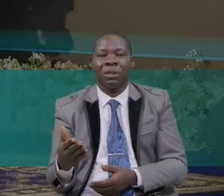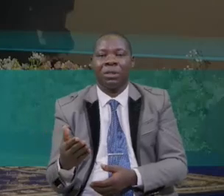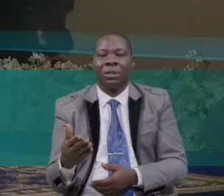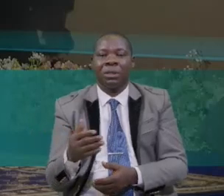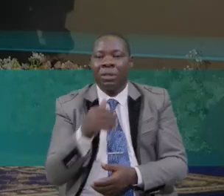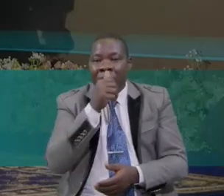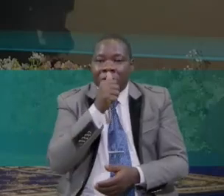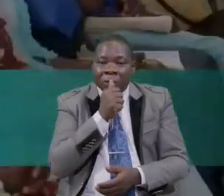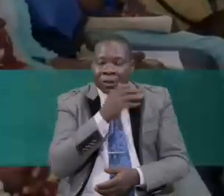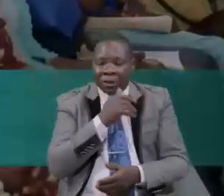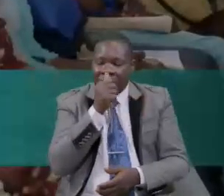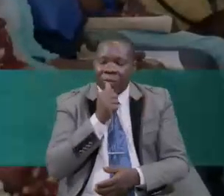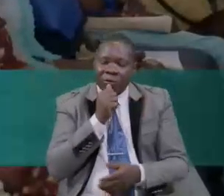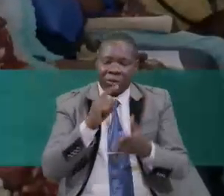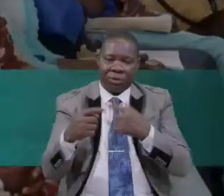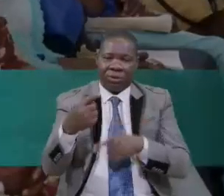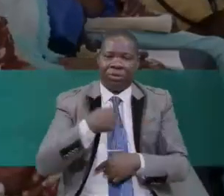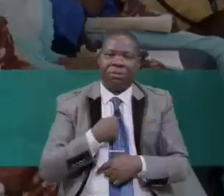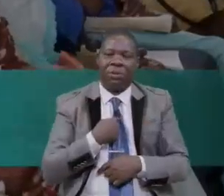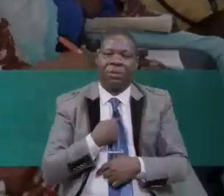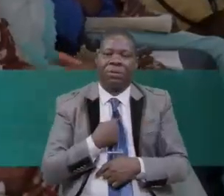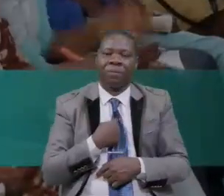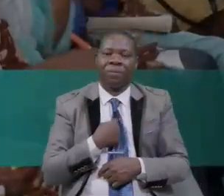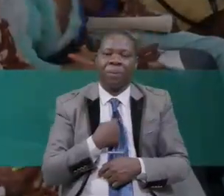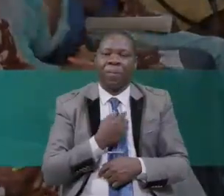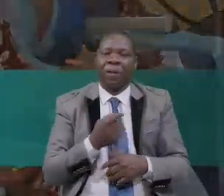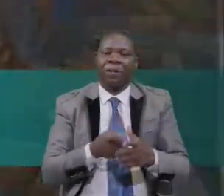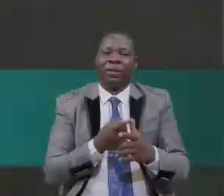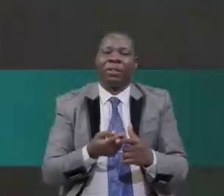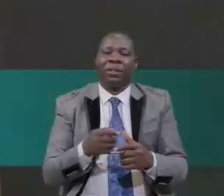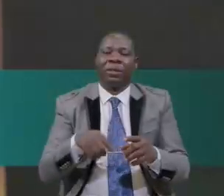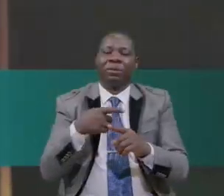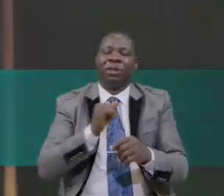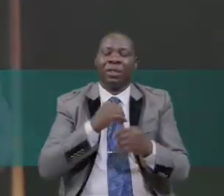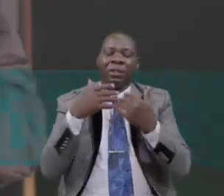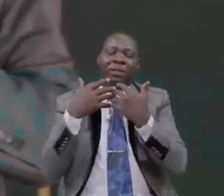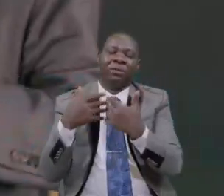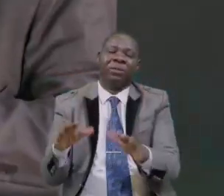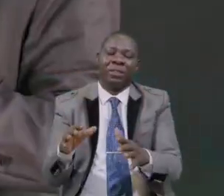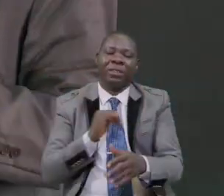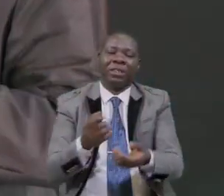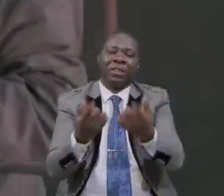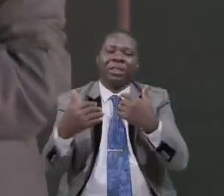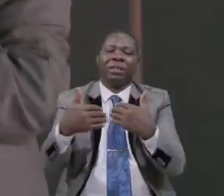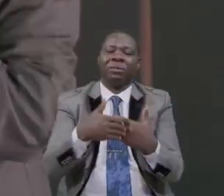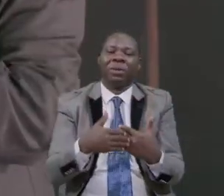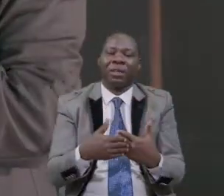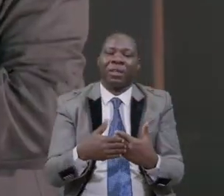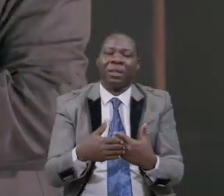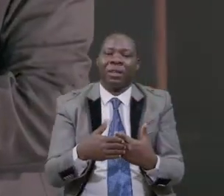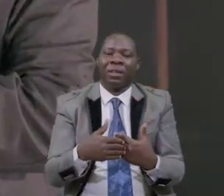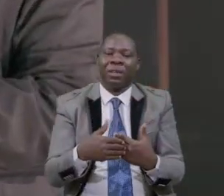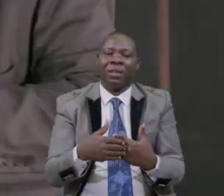me. And then when I finished, I came back. And now the choir, I still